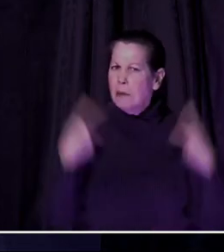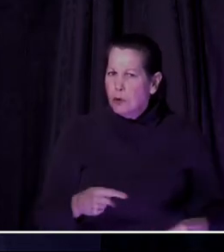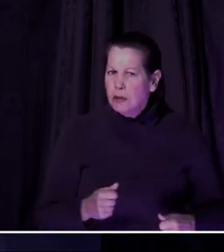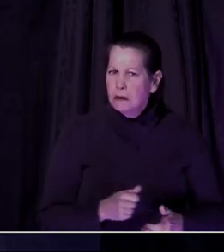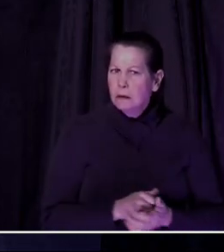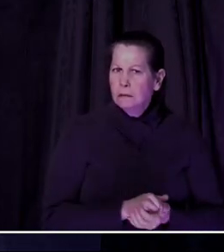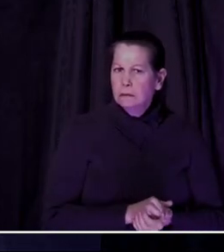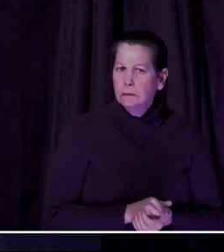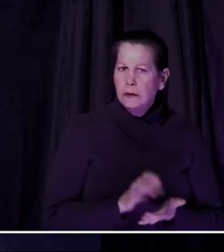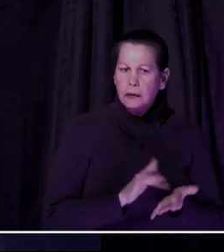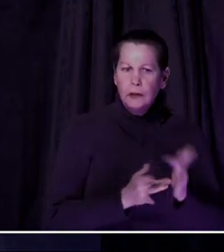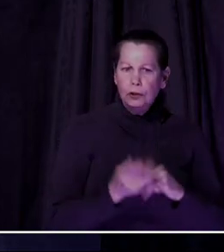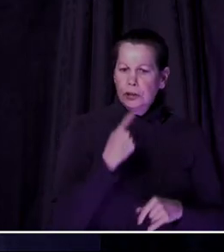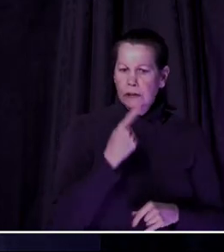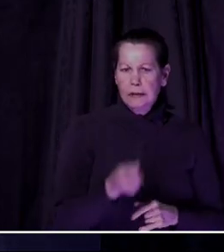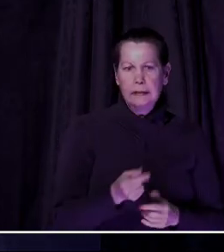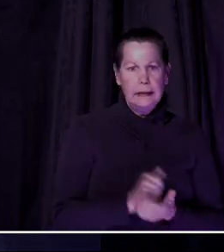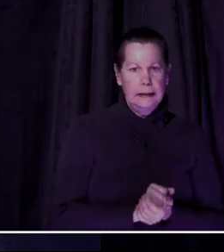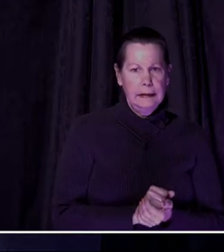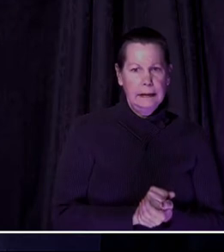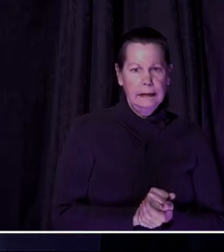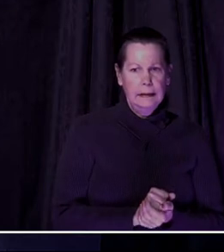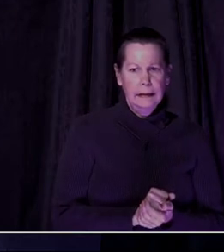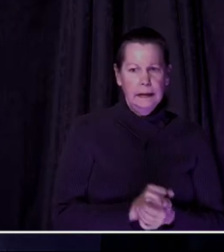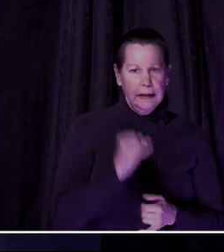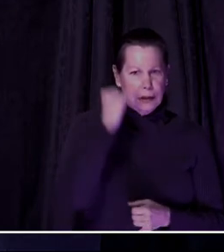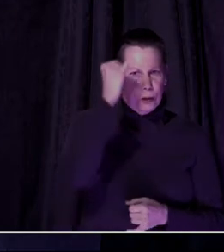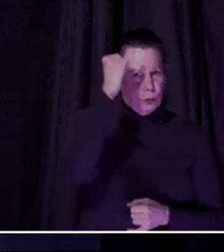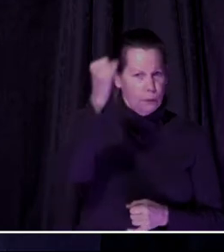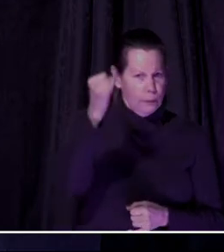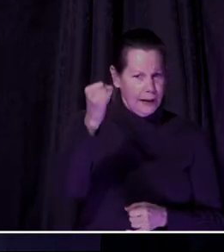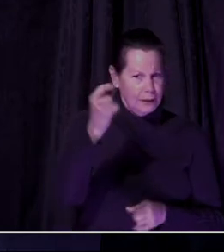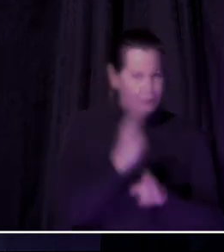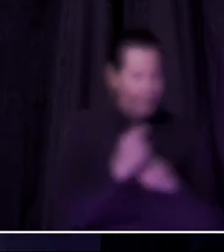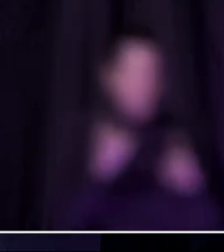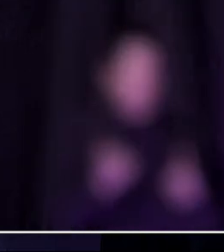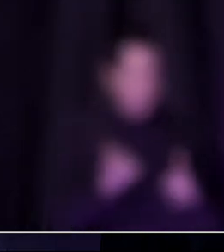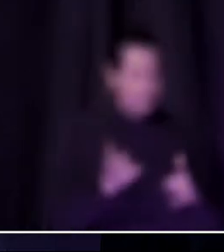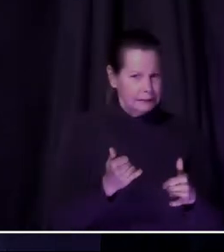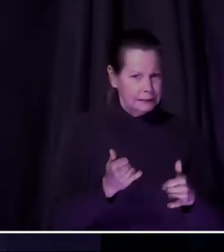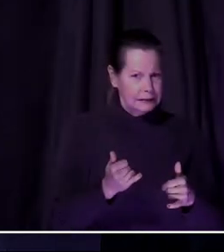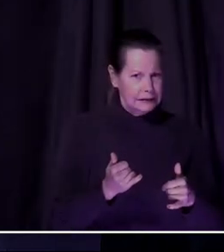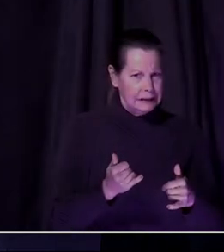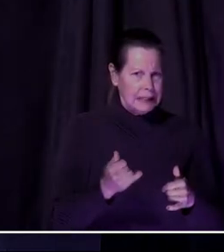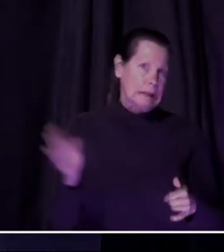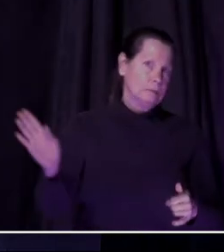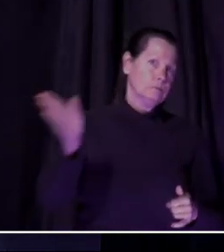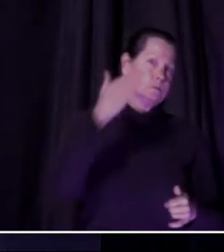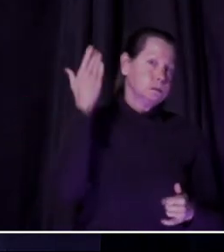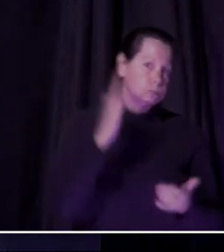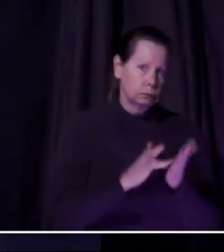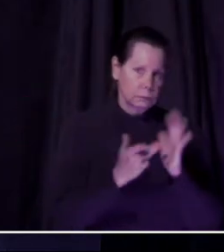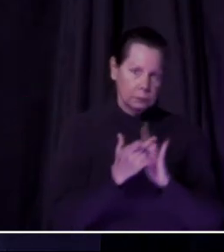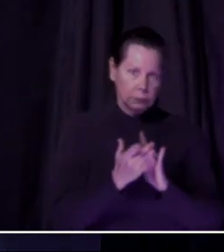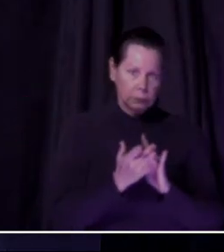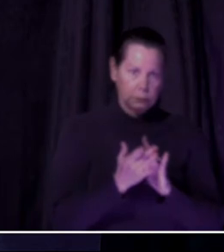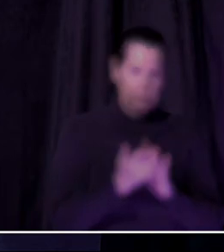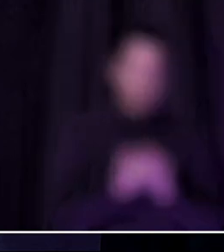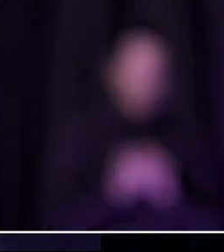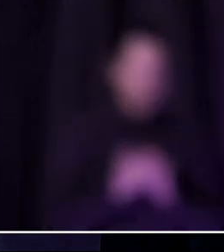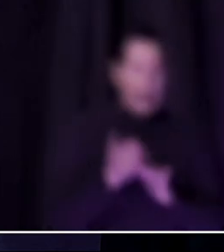Jesus said, I mean, can you imagine right quick, you know, slapping Jesus, you know what I'm saying? I know they